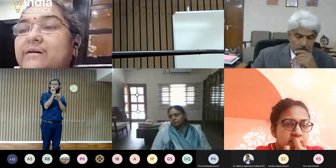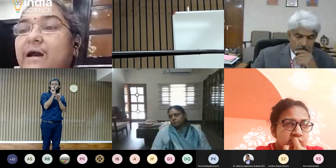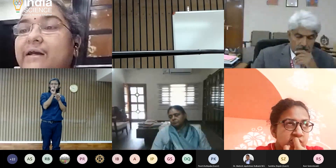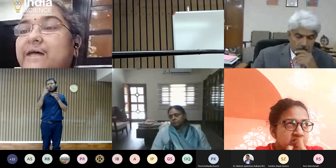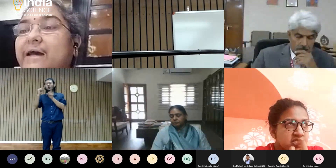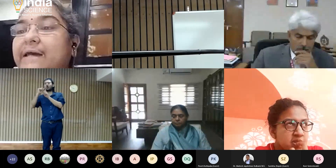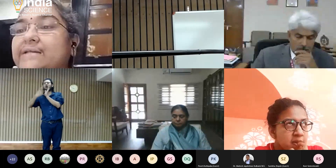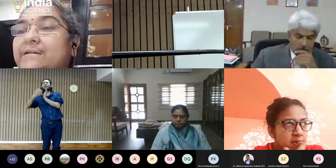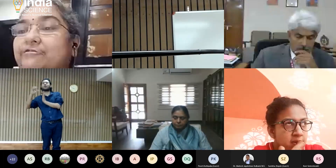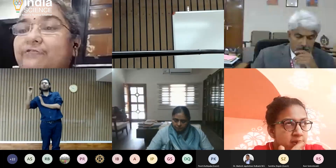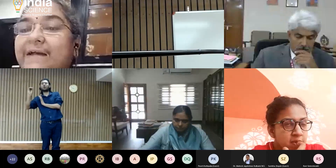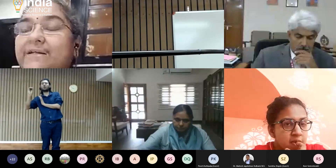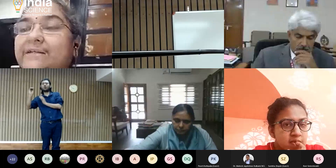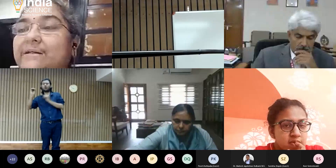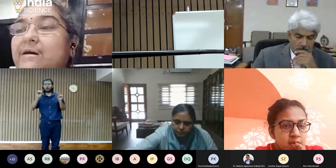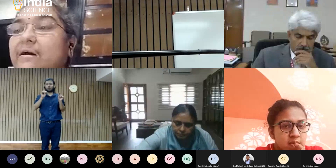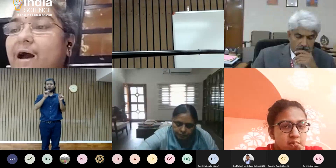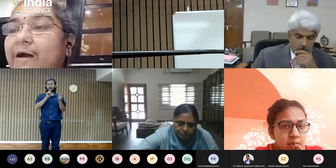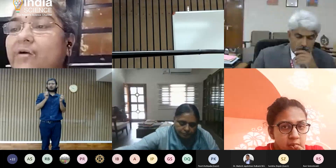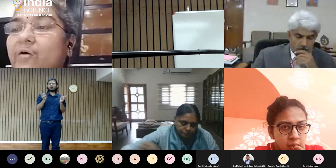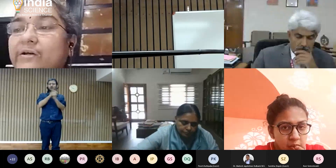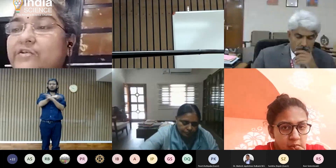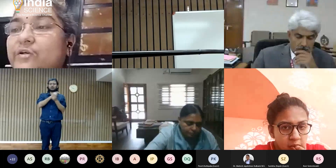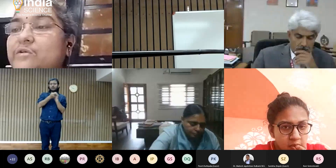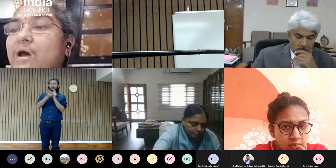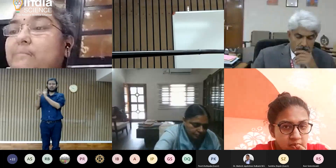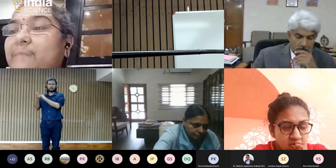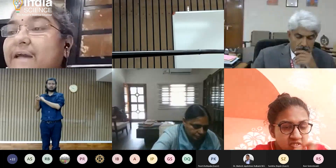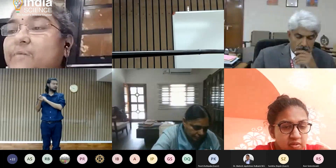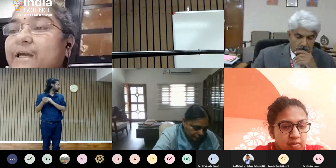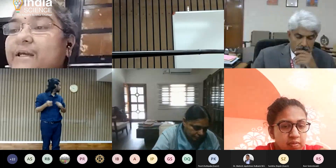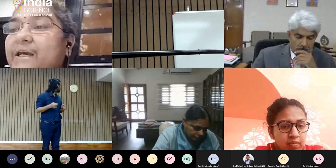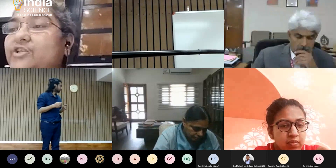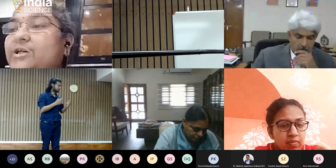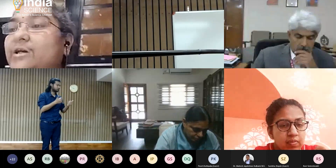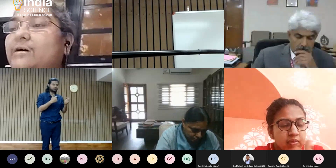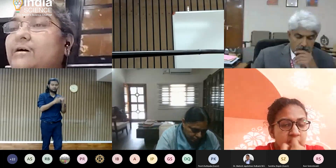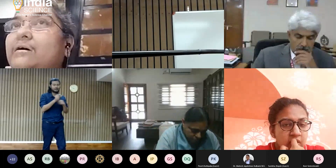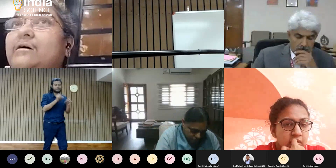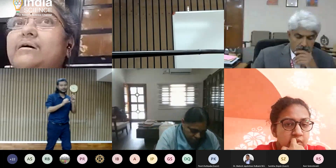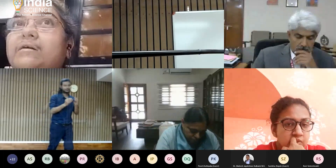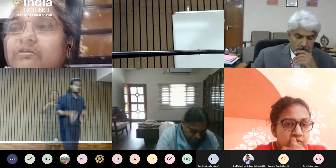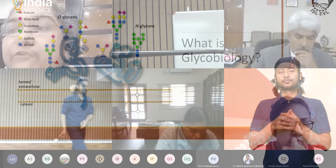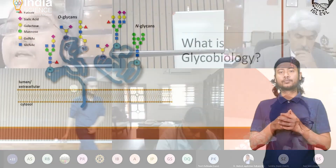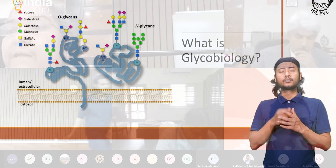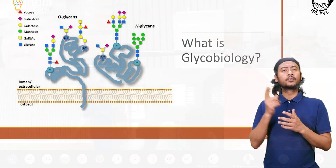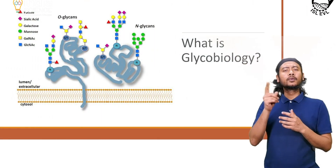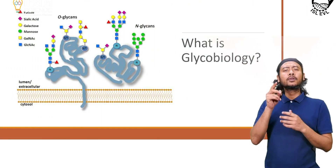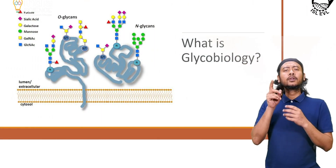society dr chakrabarti found the deaf inclusive proteomics day a very innovative program